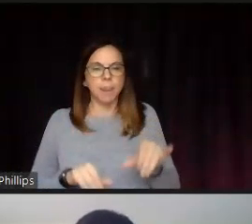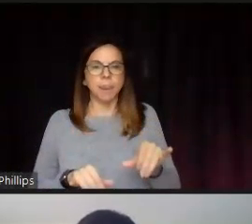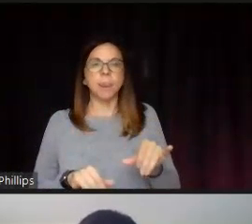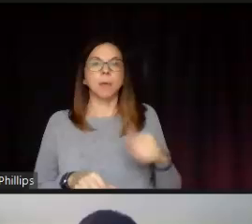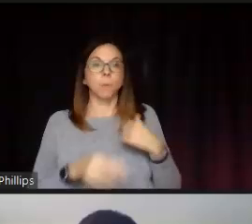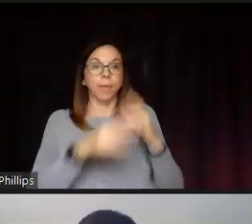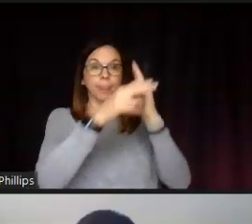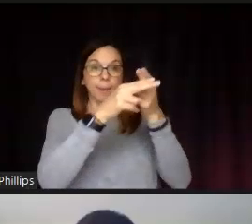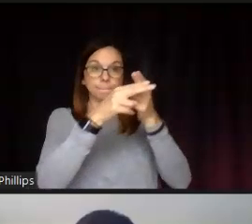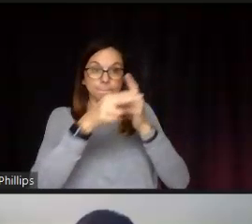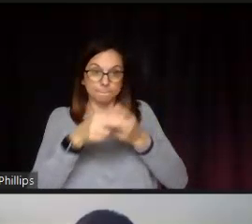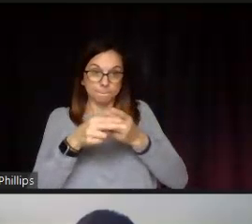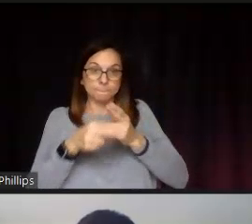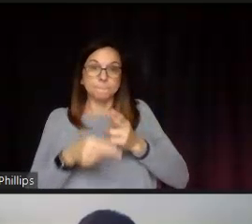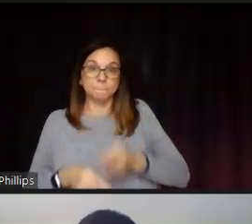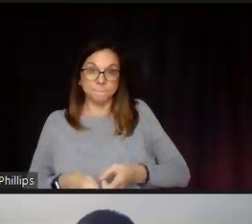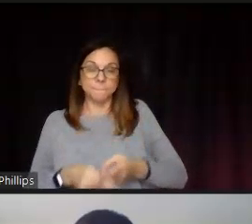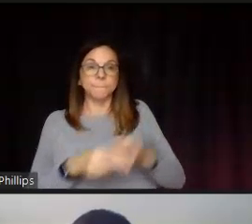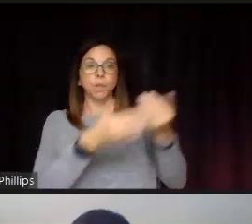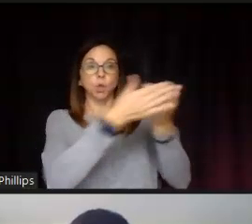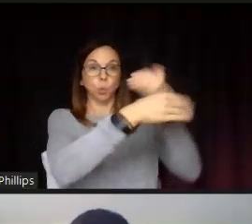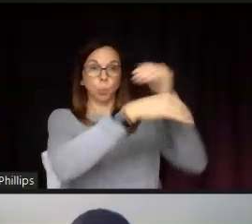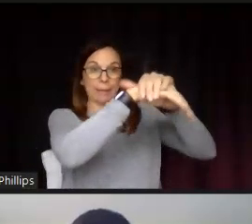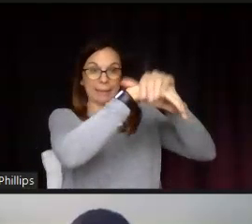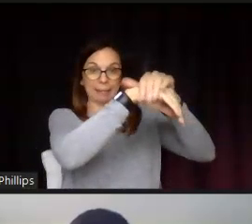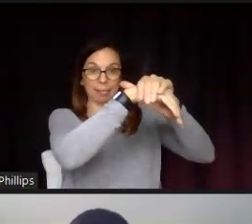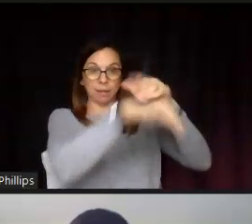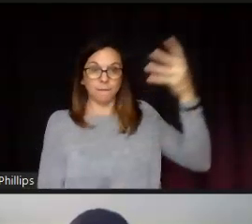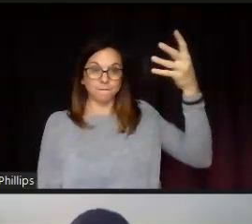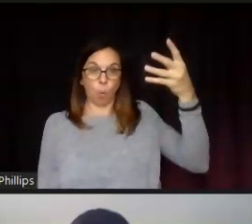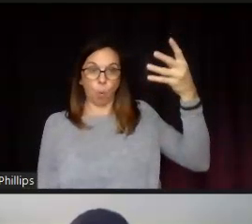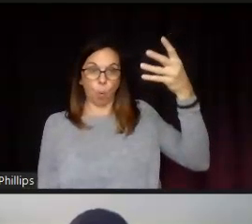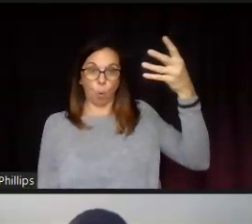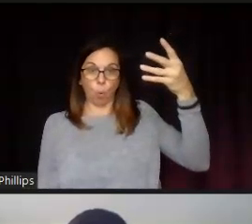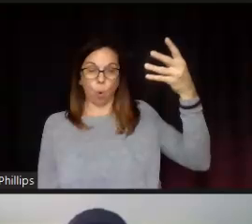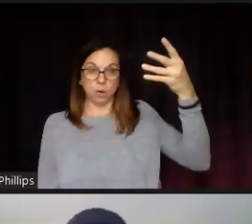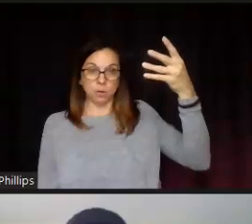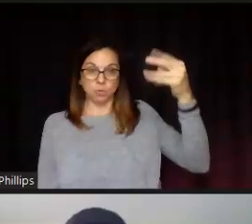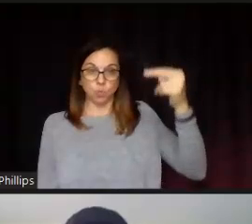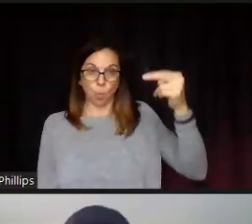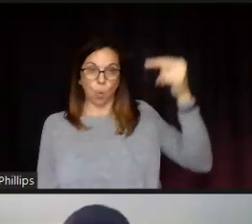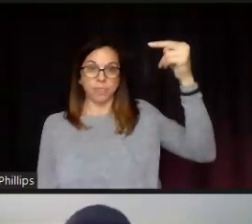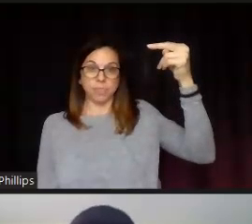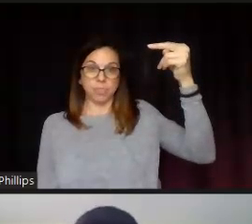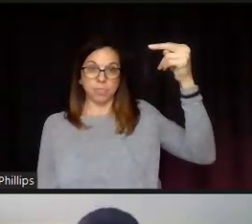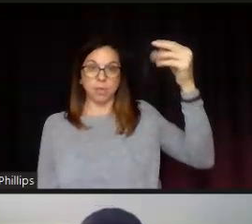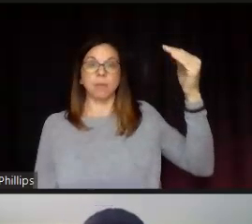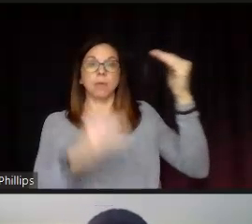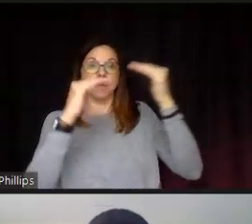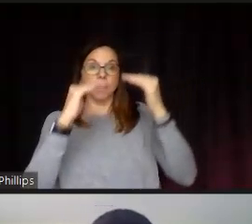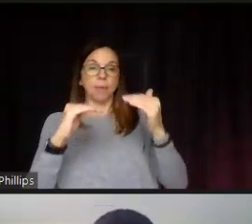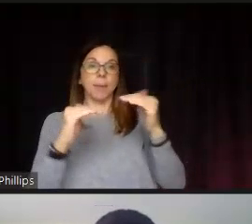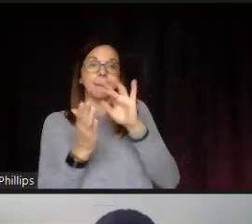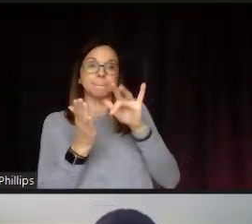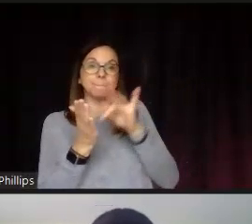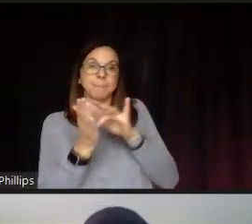We named those three regions New England. Those are the four colonies furthest north. And then the